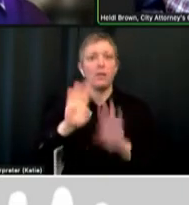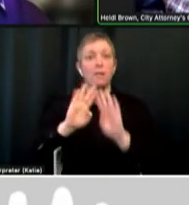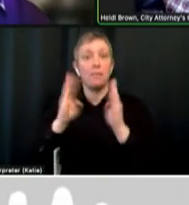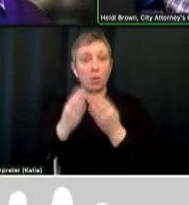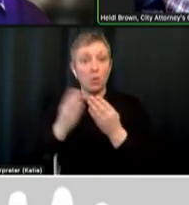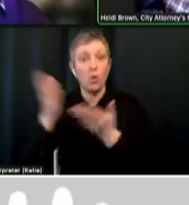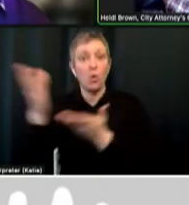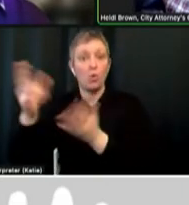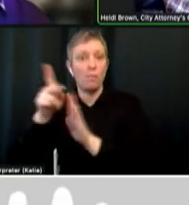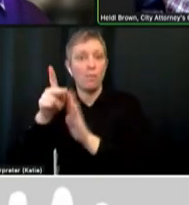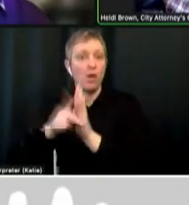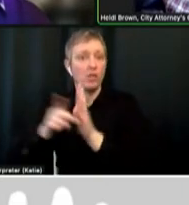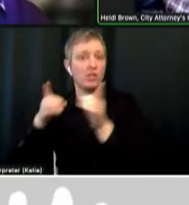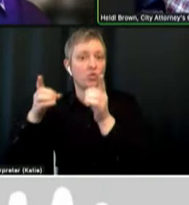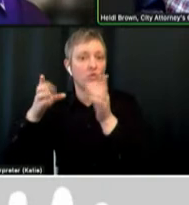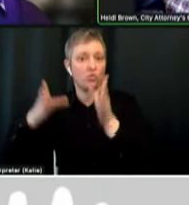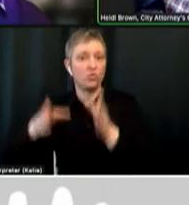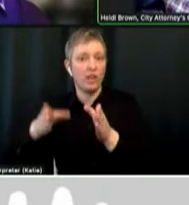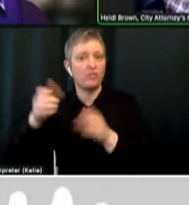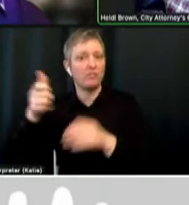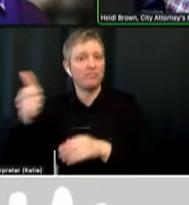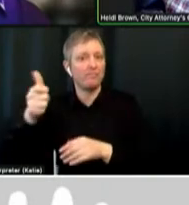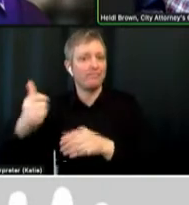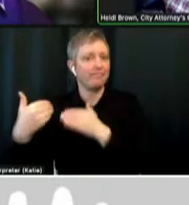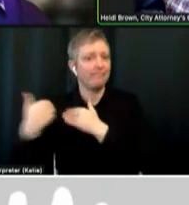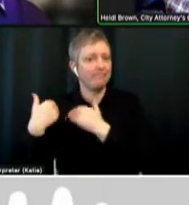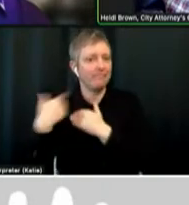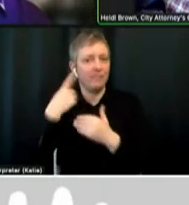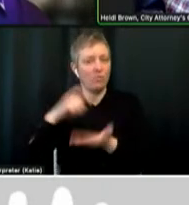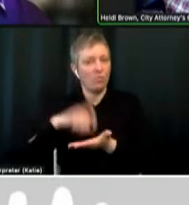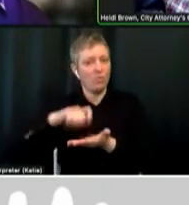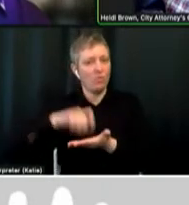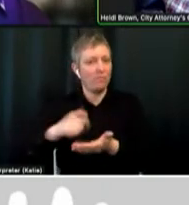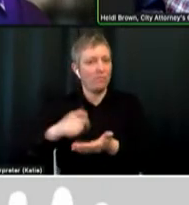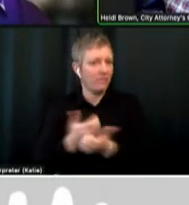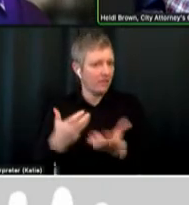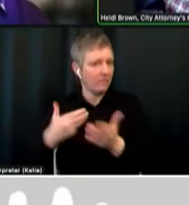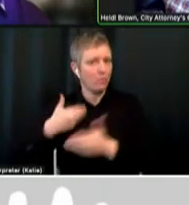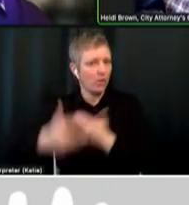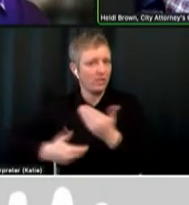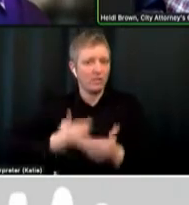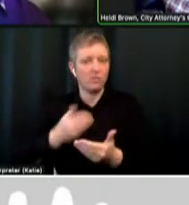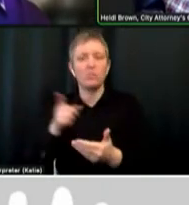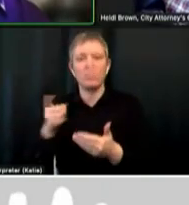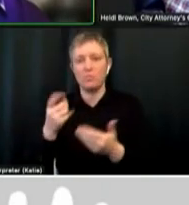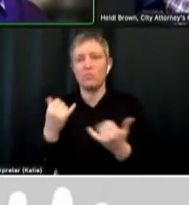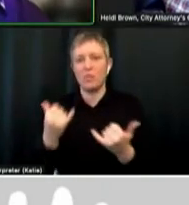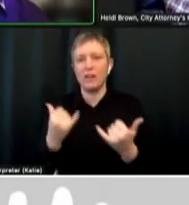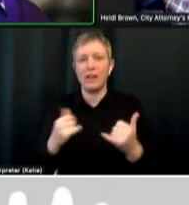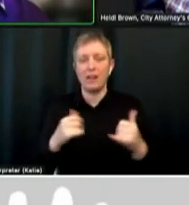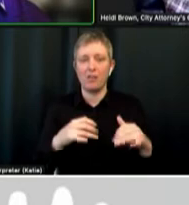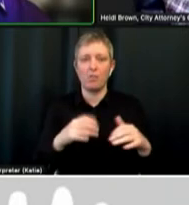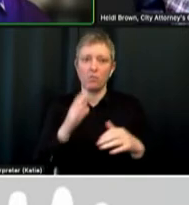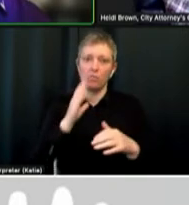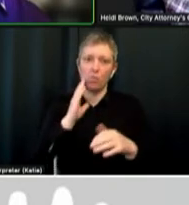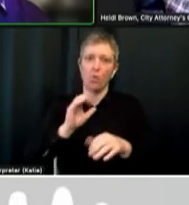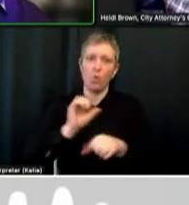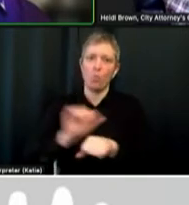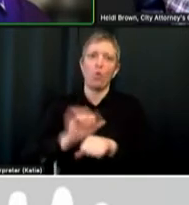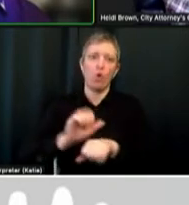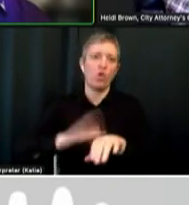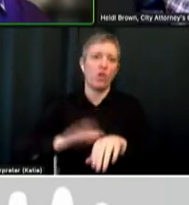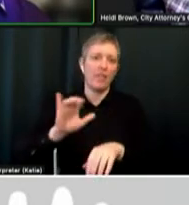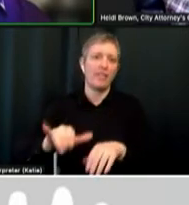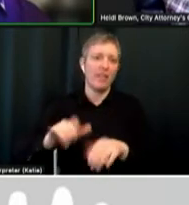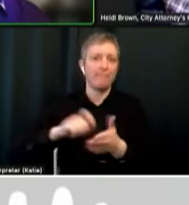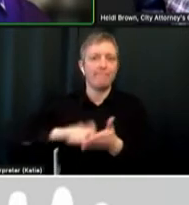who drafts all the policies and puts them through the process, they're working on that right now. Okay, but we'll it let you know probably go under